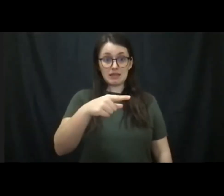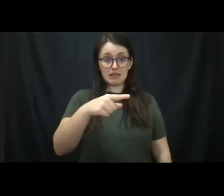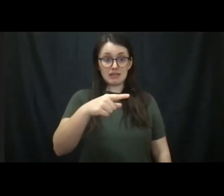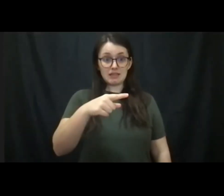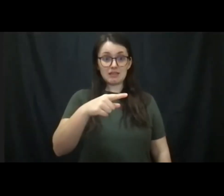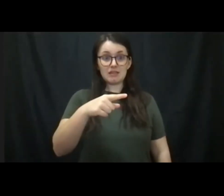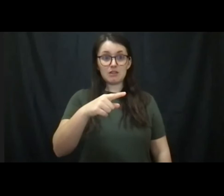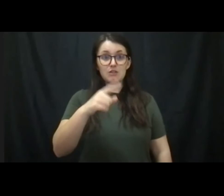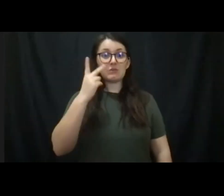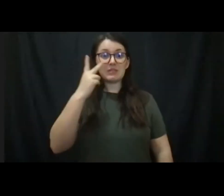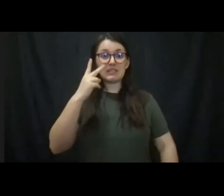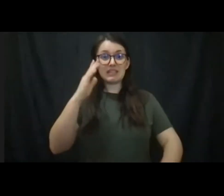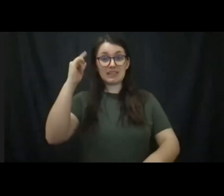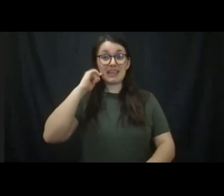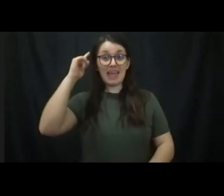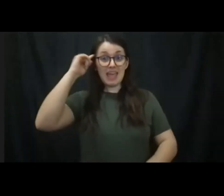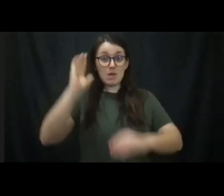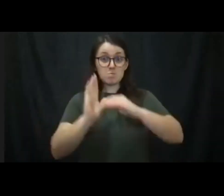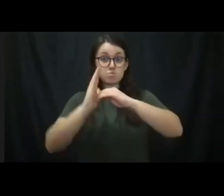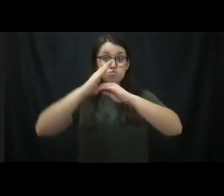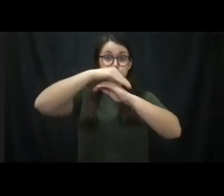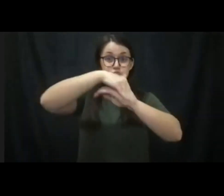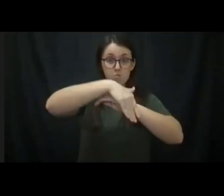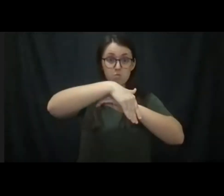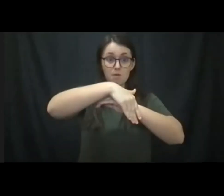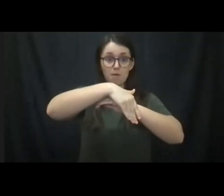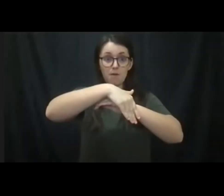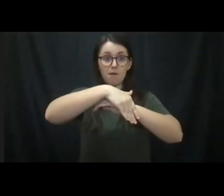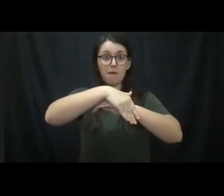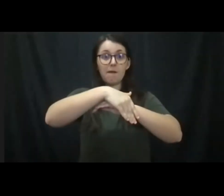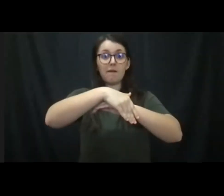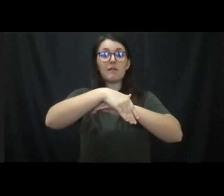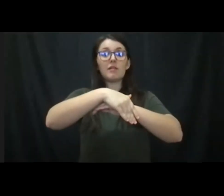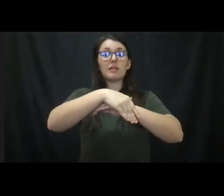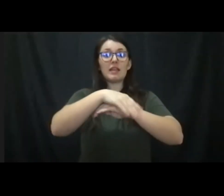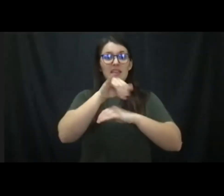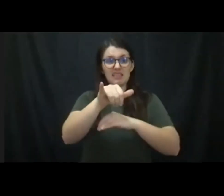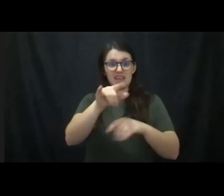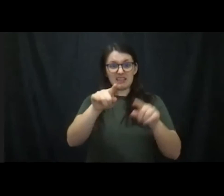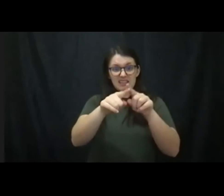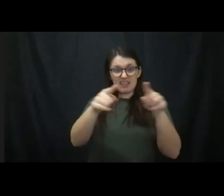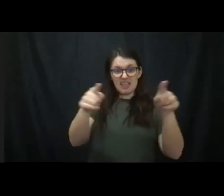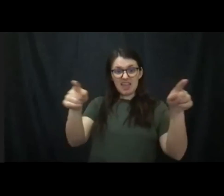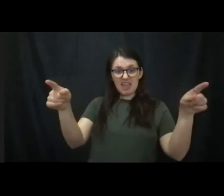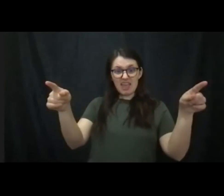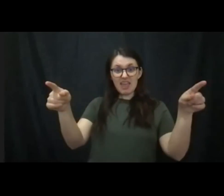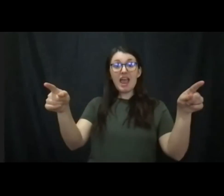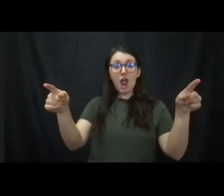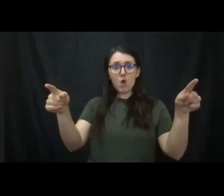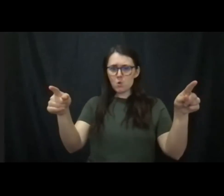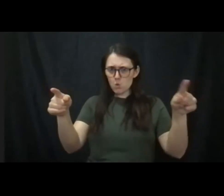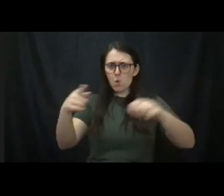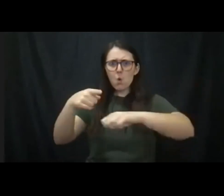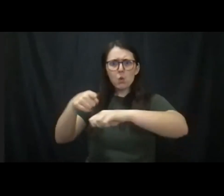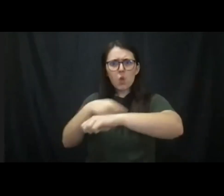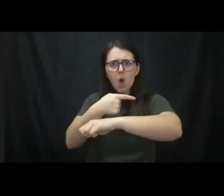head. This is the long baleen of a bowhead whale. You see that? Oh, wow. That's super long.